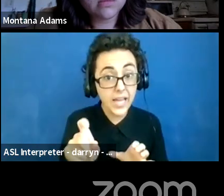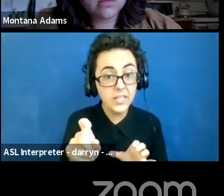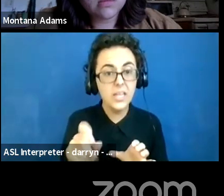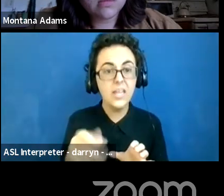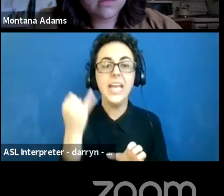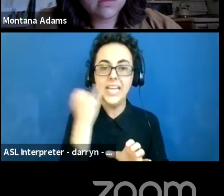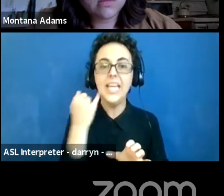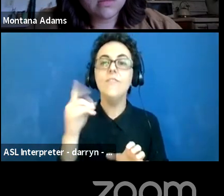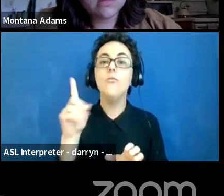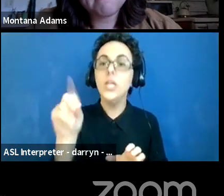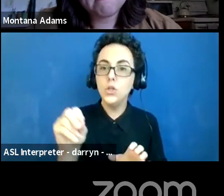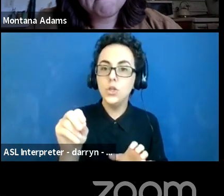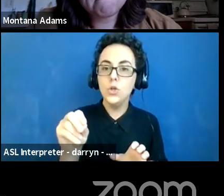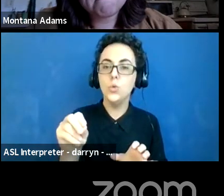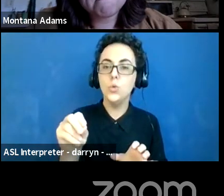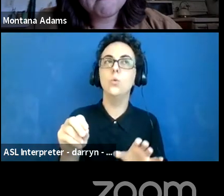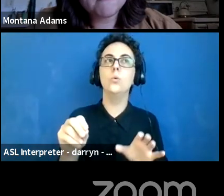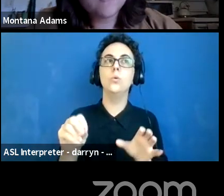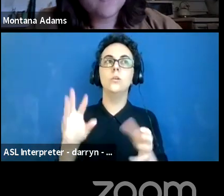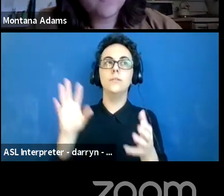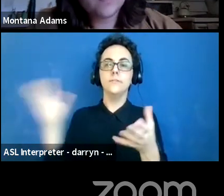dissected in a way? Or